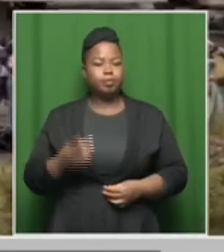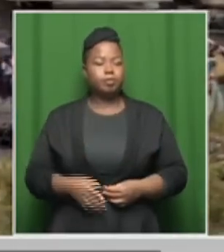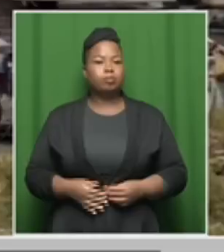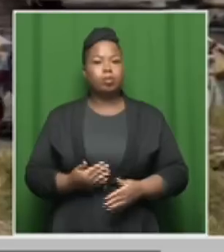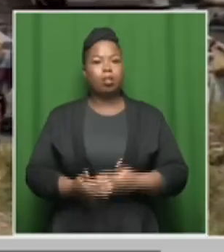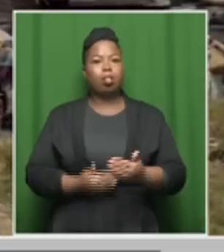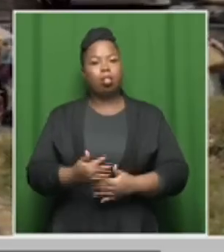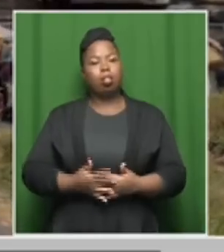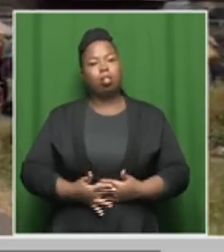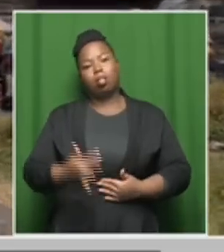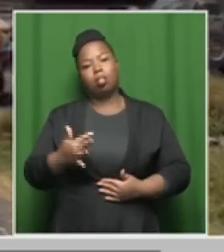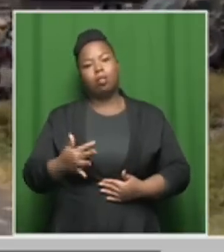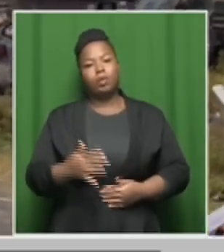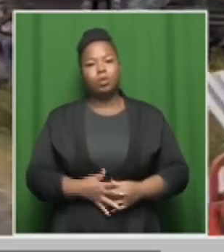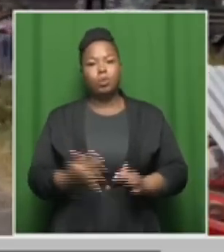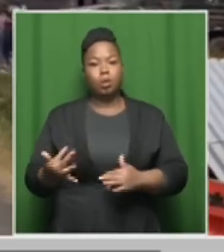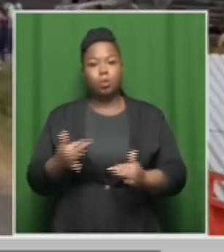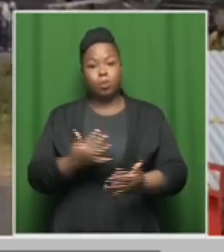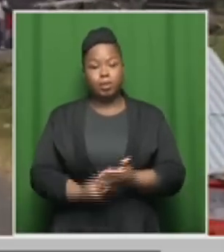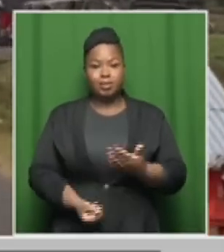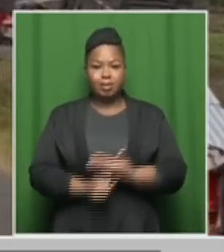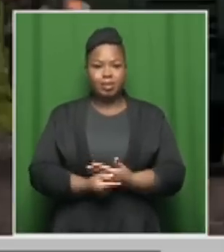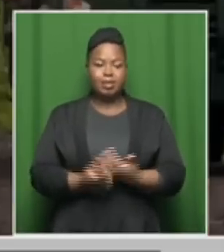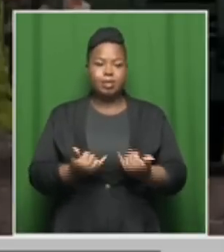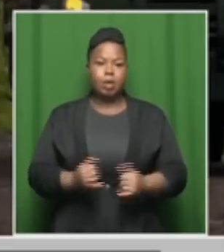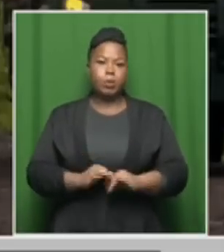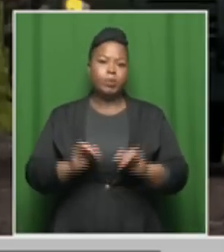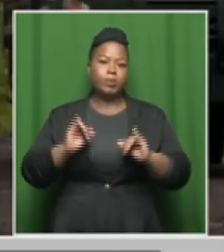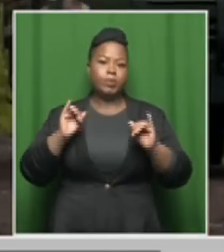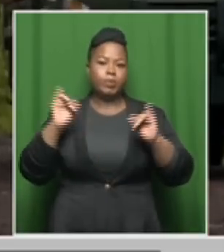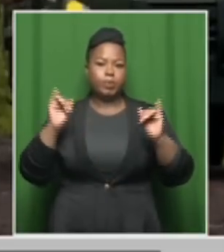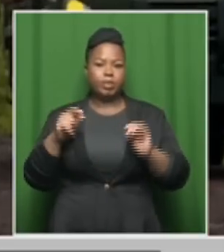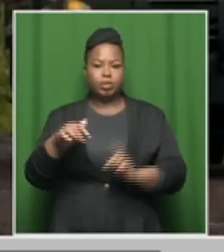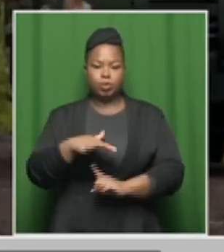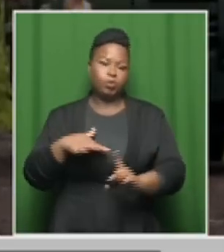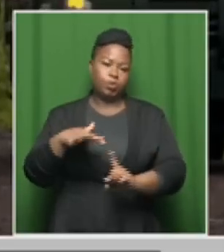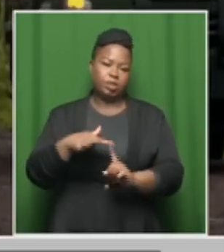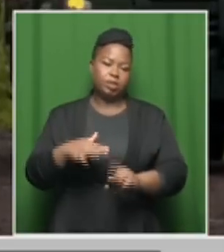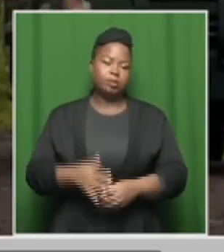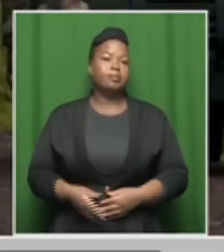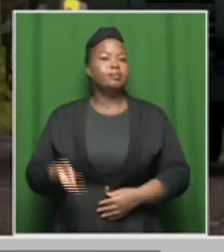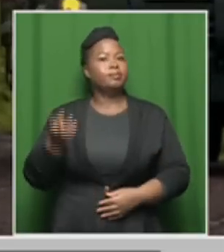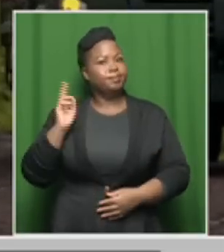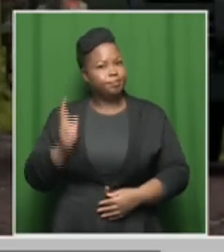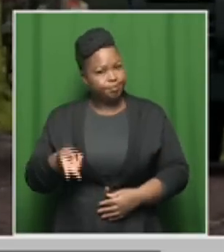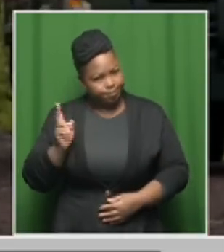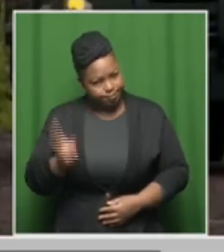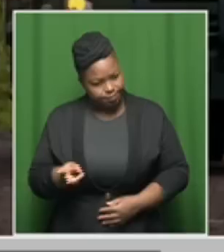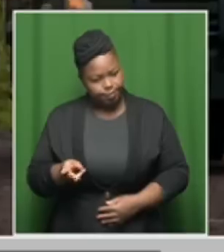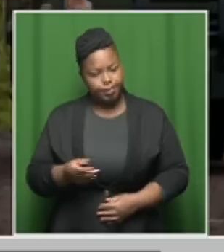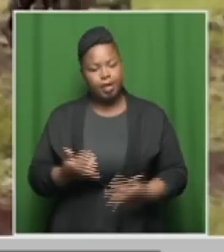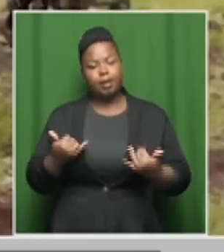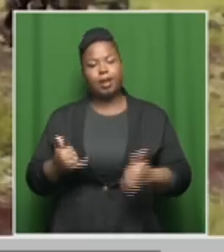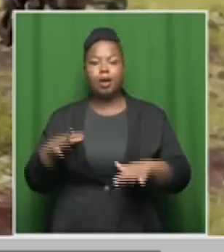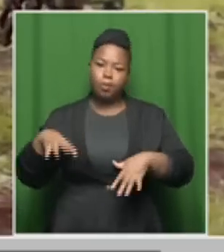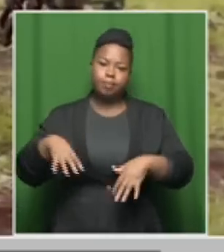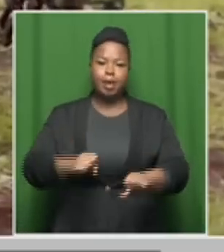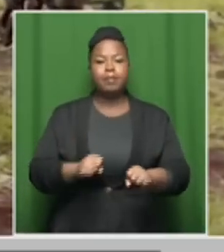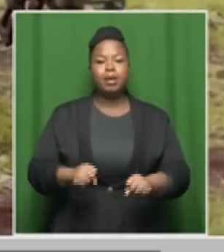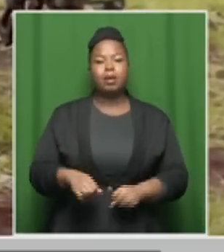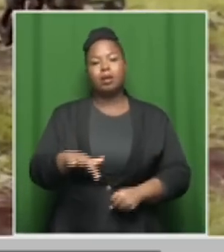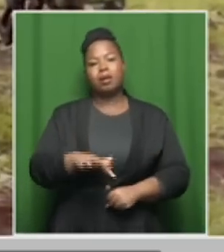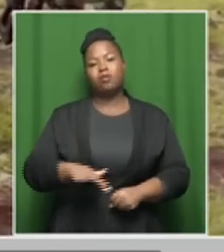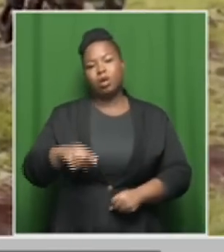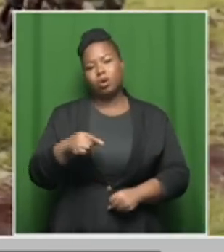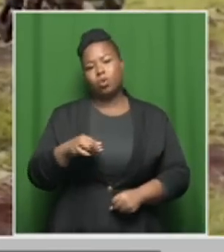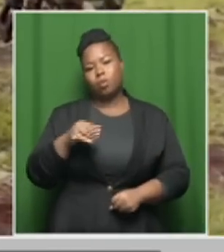ongoing with this current civil war, and whereas now has escalated into a situation where they once again have seemingly has taken Goma. So one can say it's a